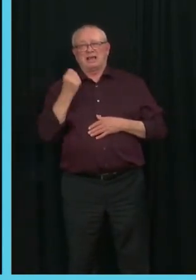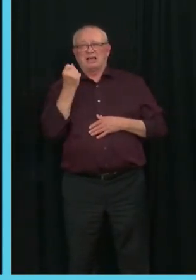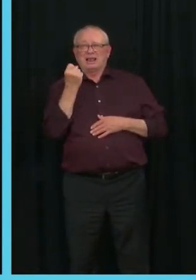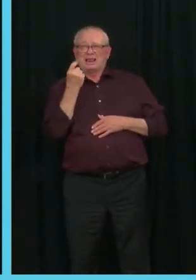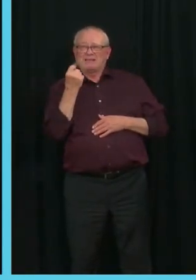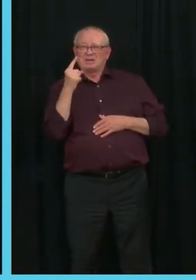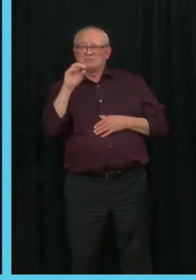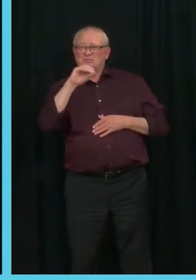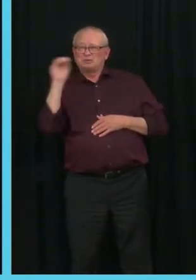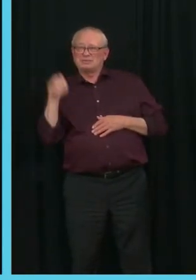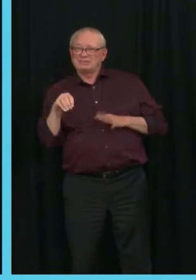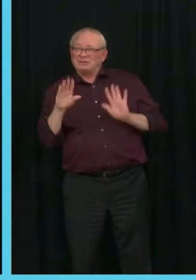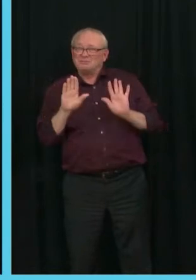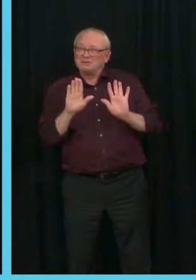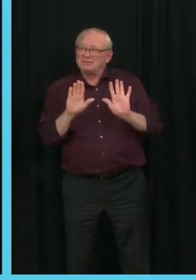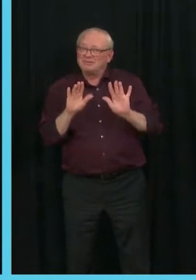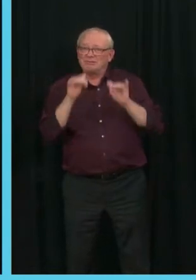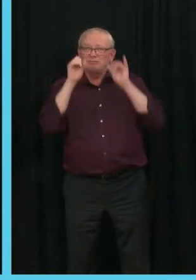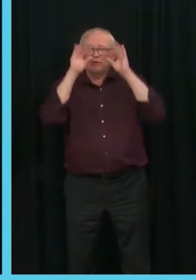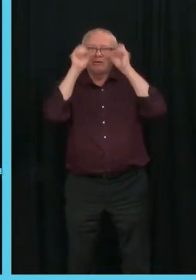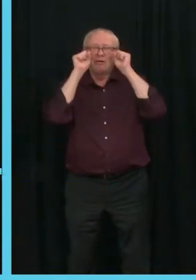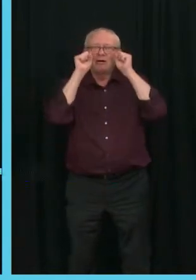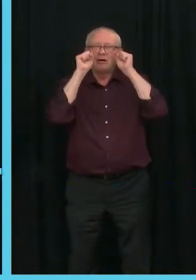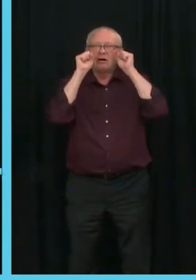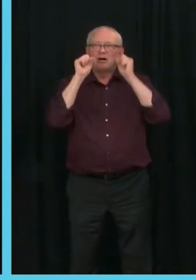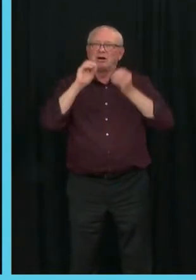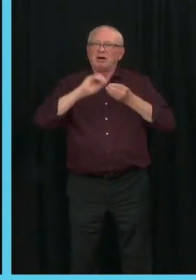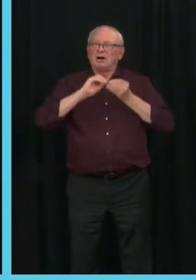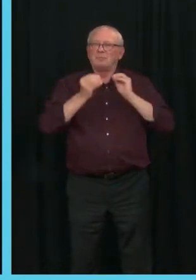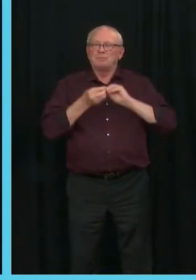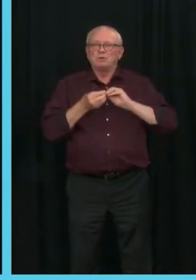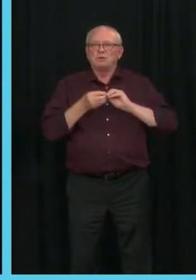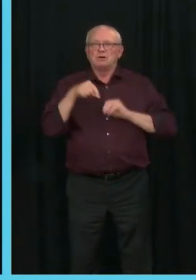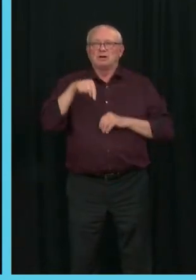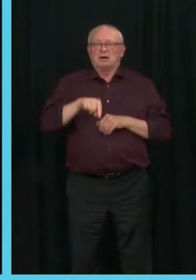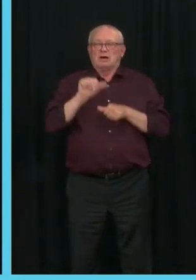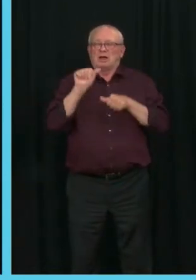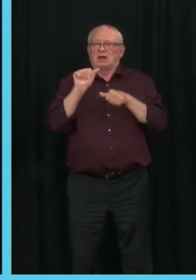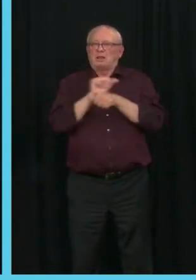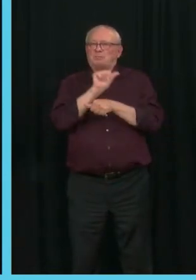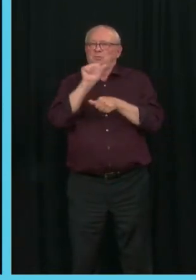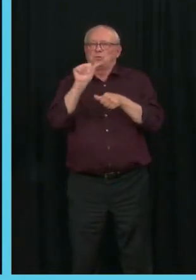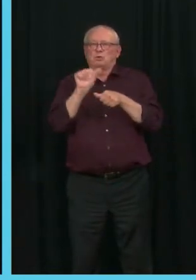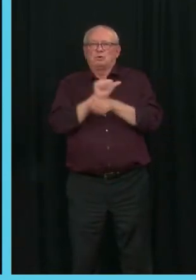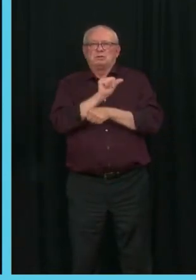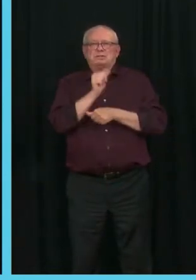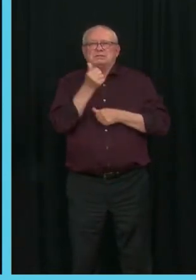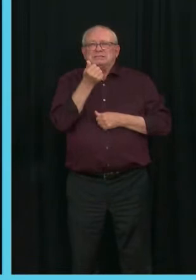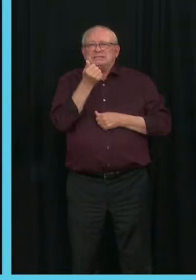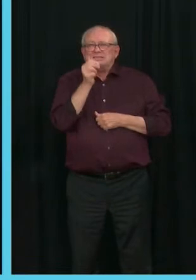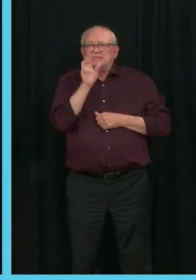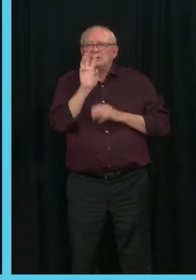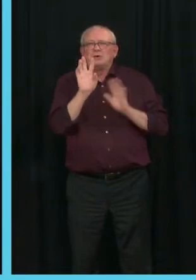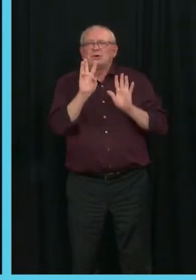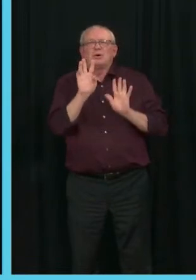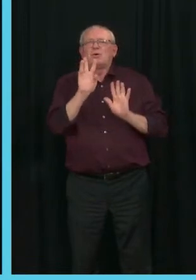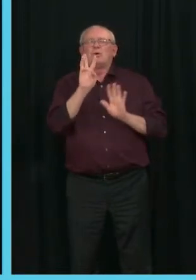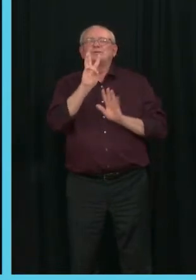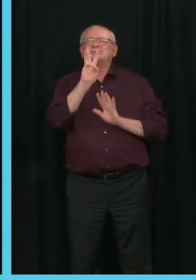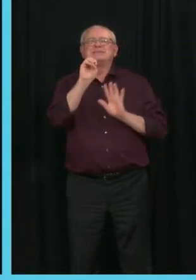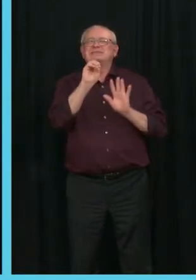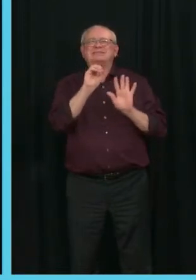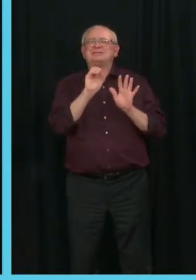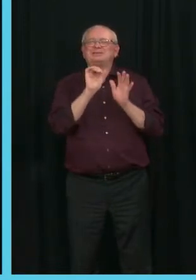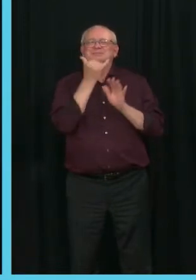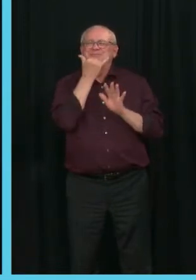just going to repeat that one more time because it bears repeating. We here in Alberta have 16% of our eligible population fully